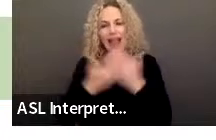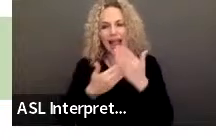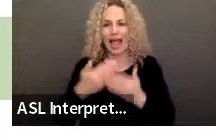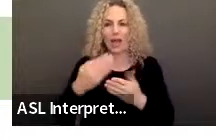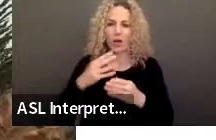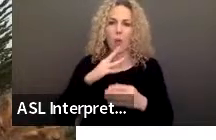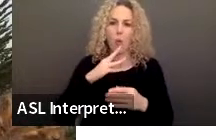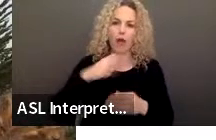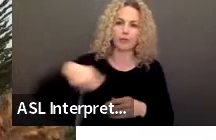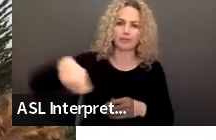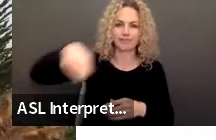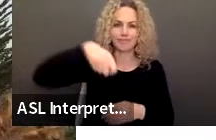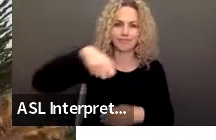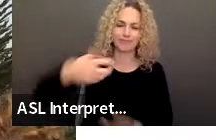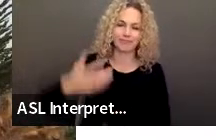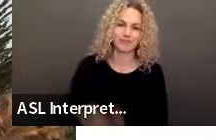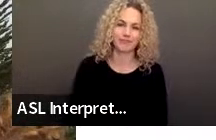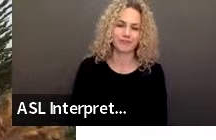please.